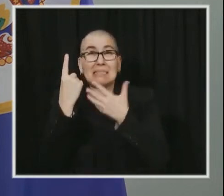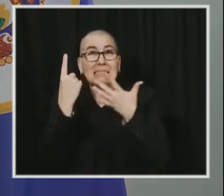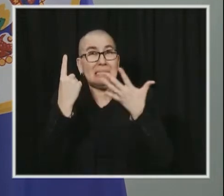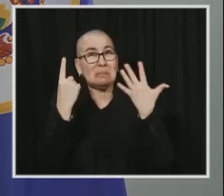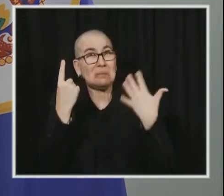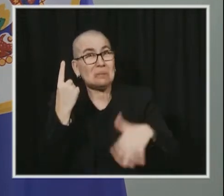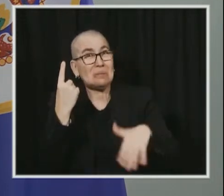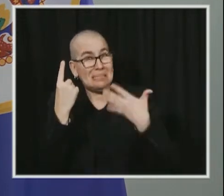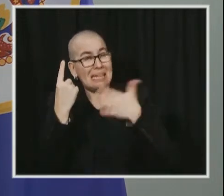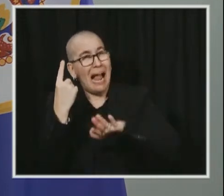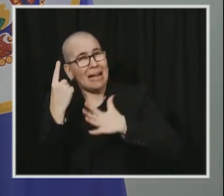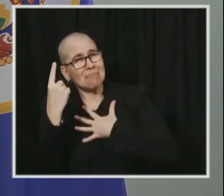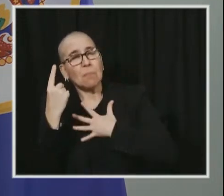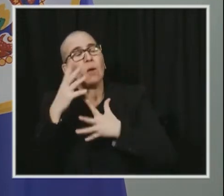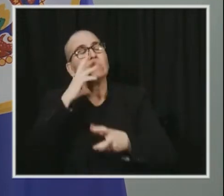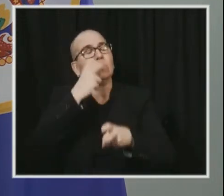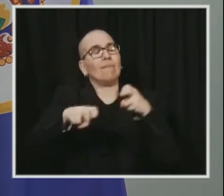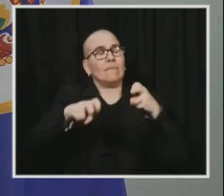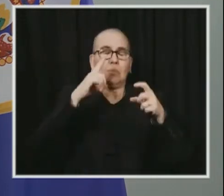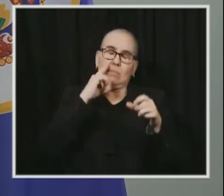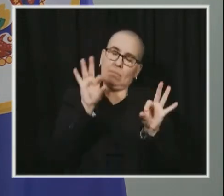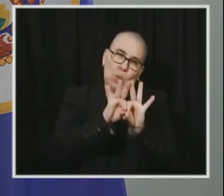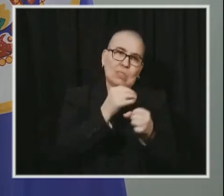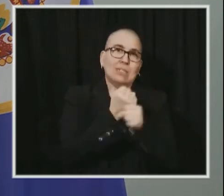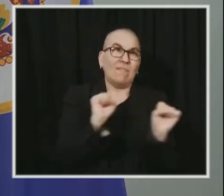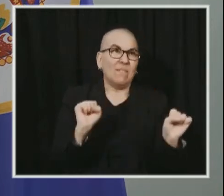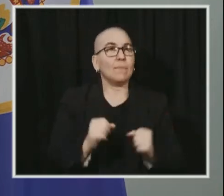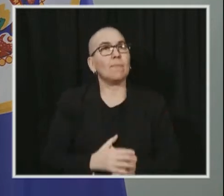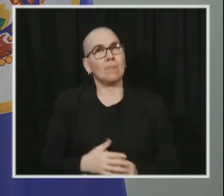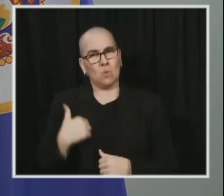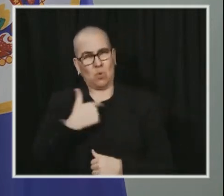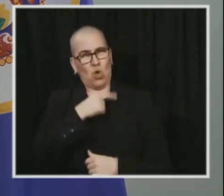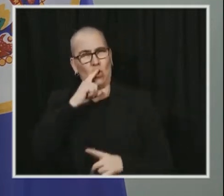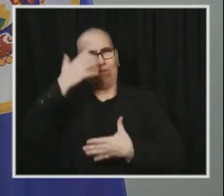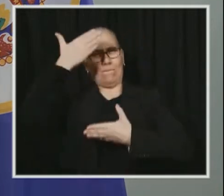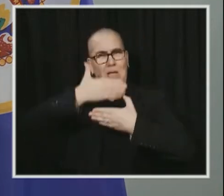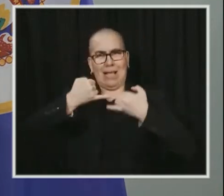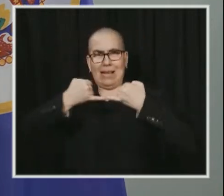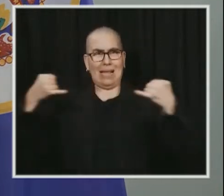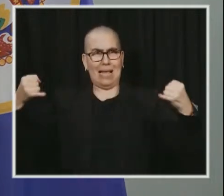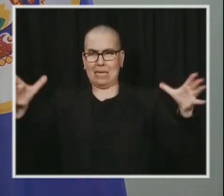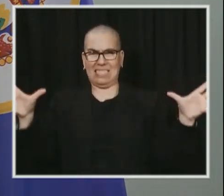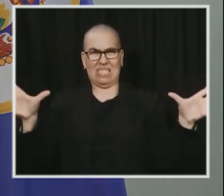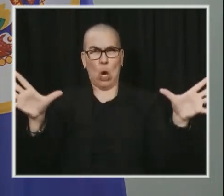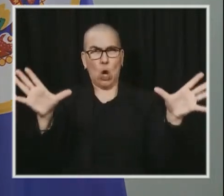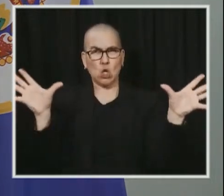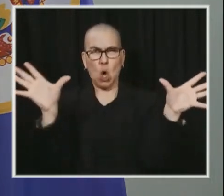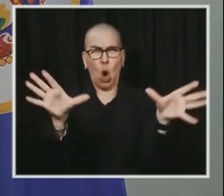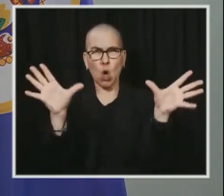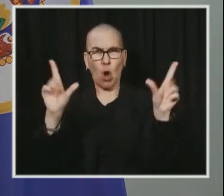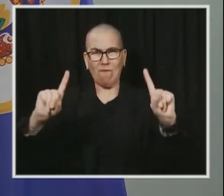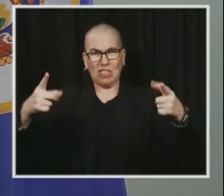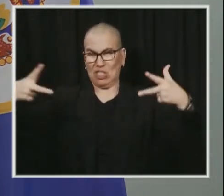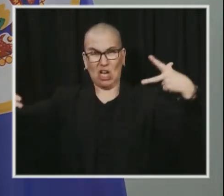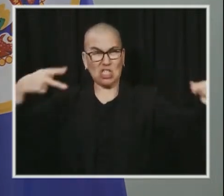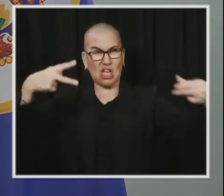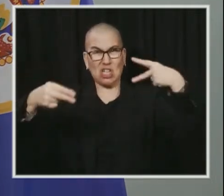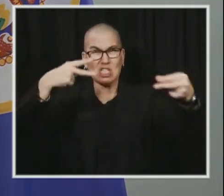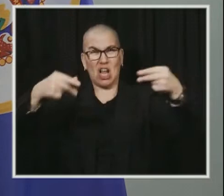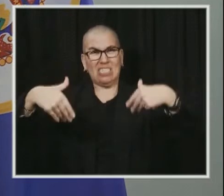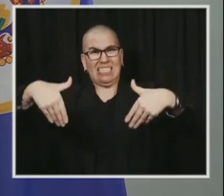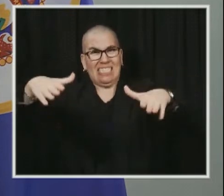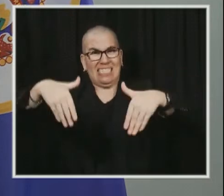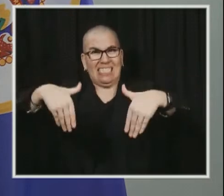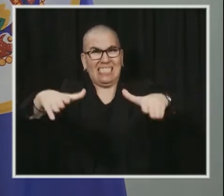you listening made. And it was implemented by our frontline healthcare workers. And remember, there's folks that have been doing this basically with no time